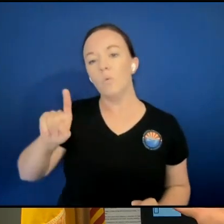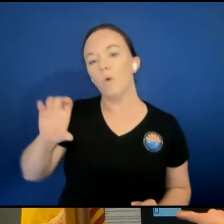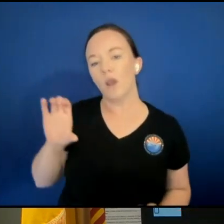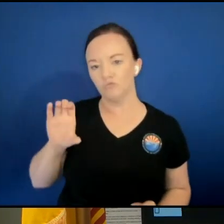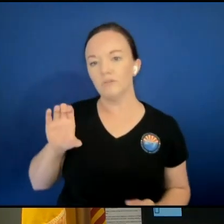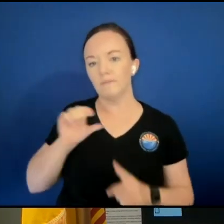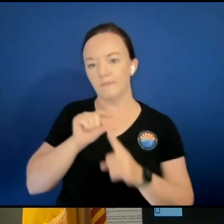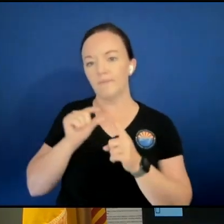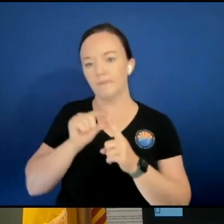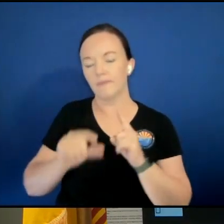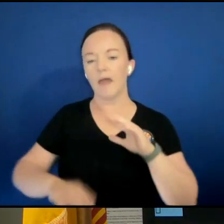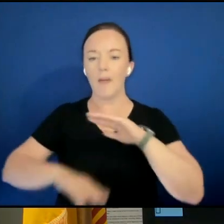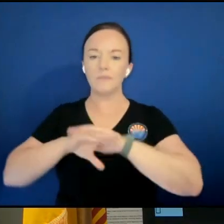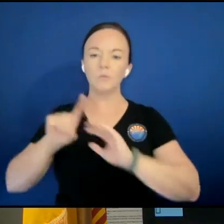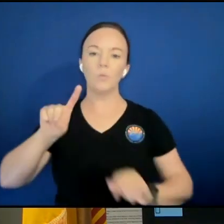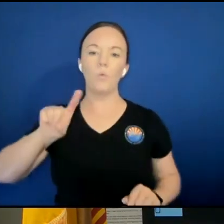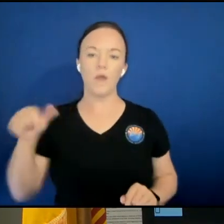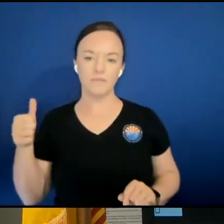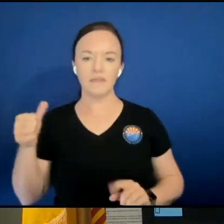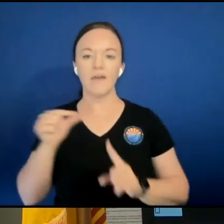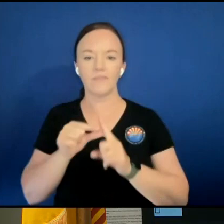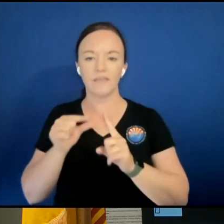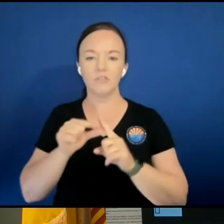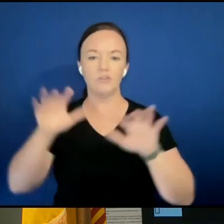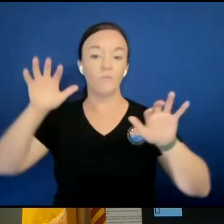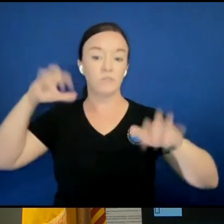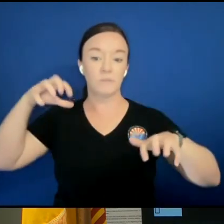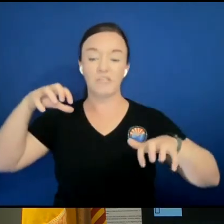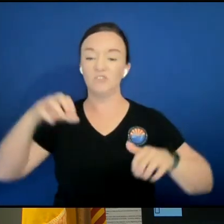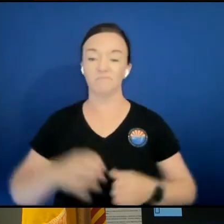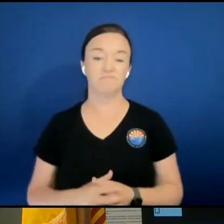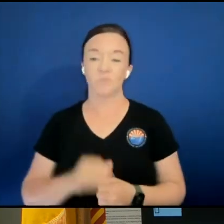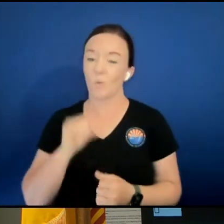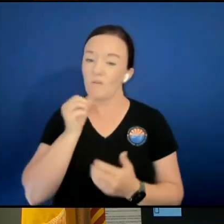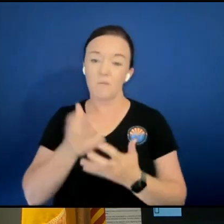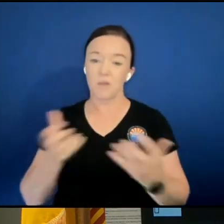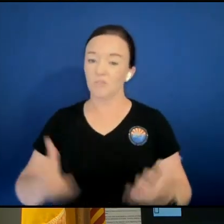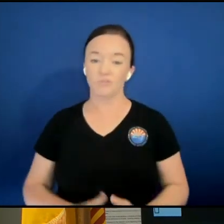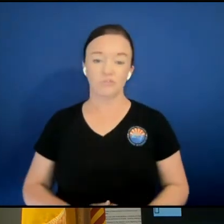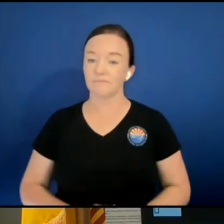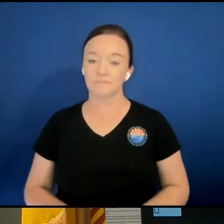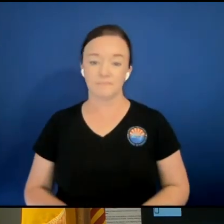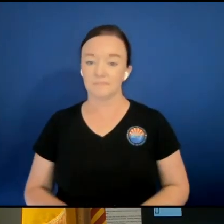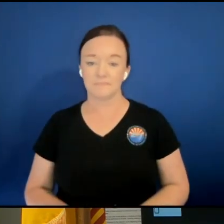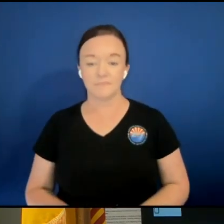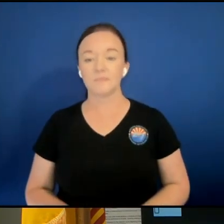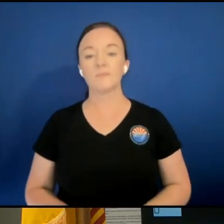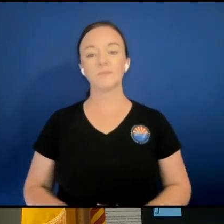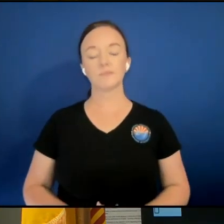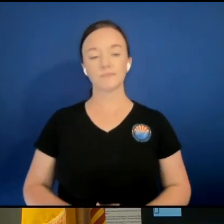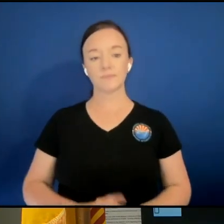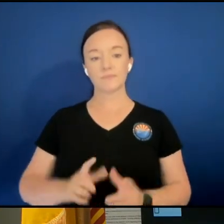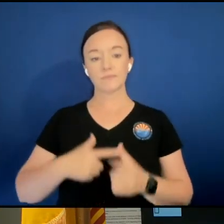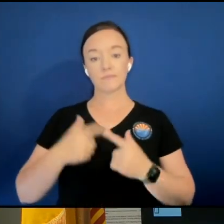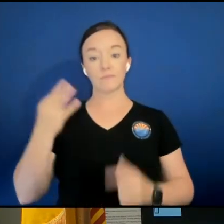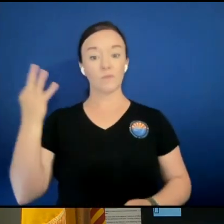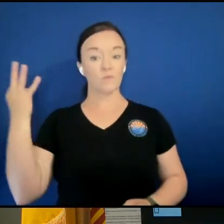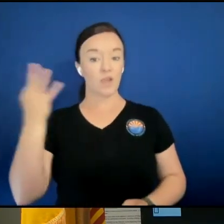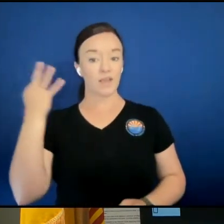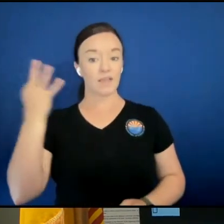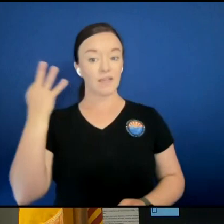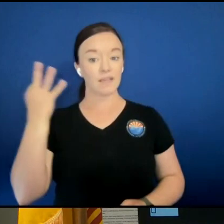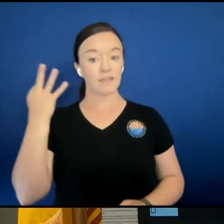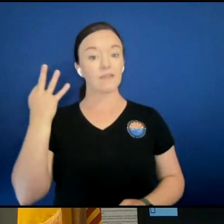to 1/10th of an inch of precipitation, so not a lot at all. Moving into Friday though, as we get some